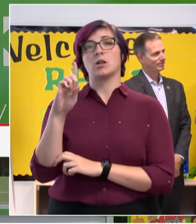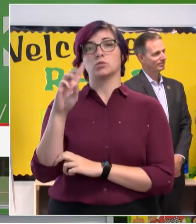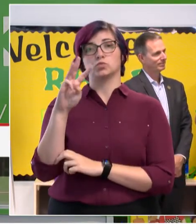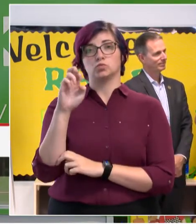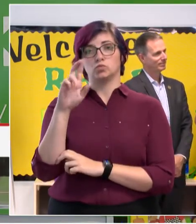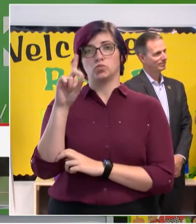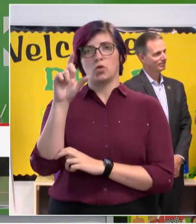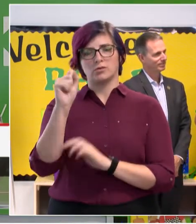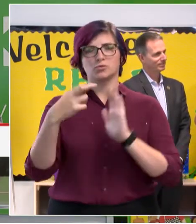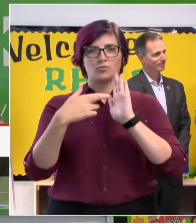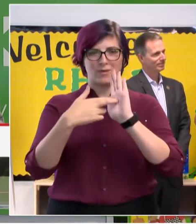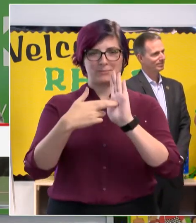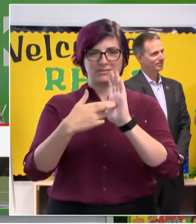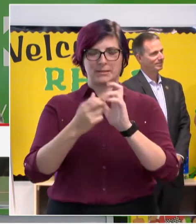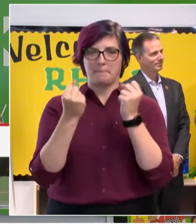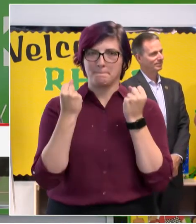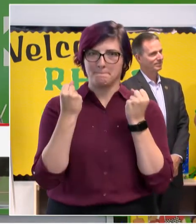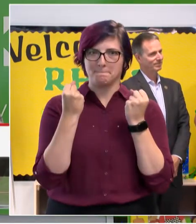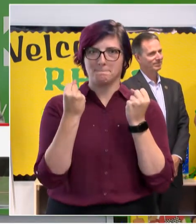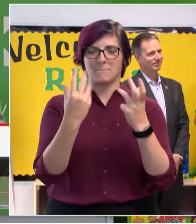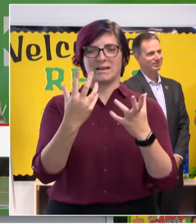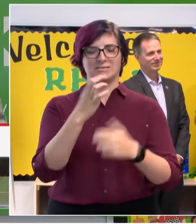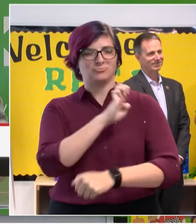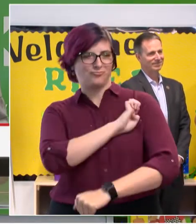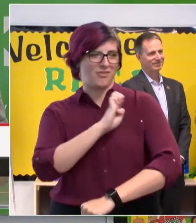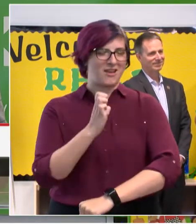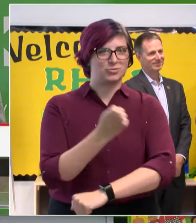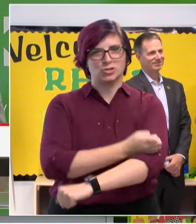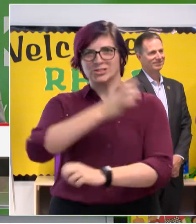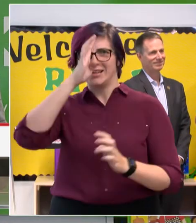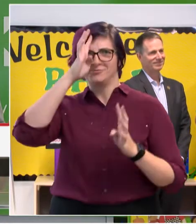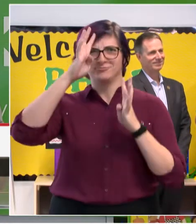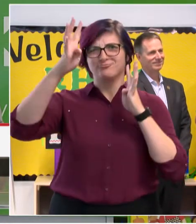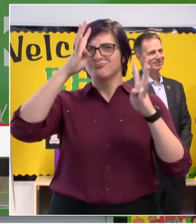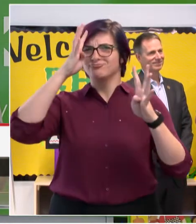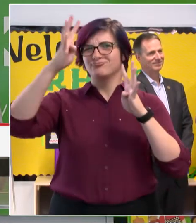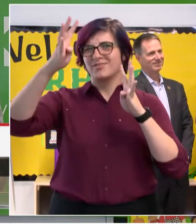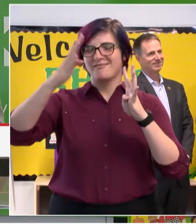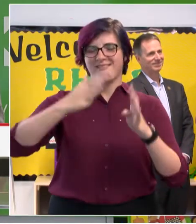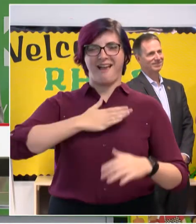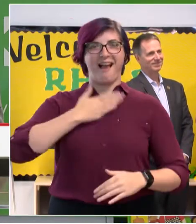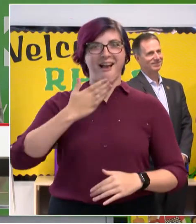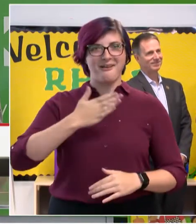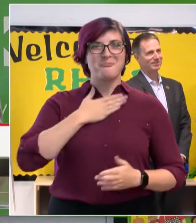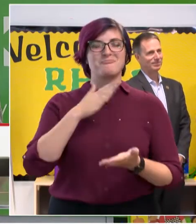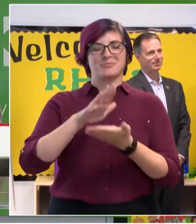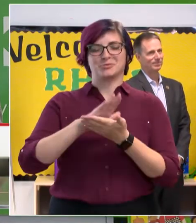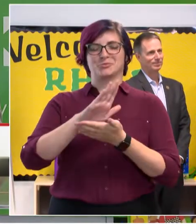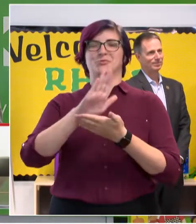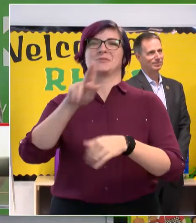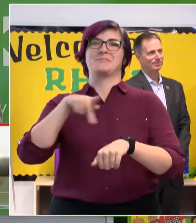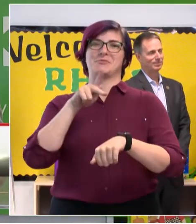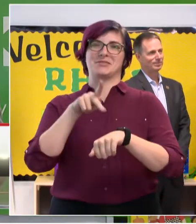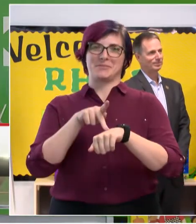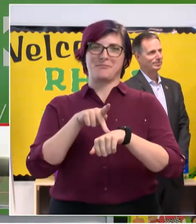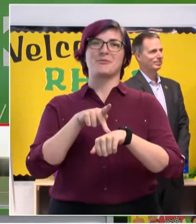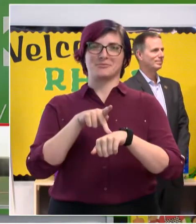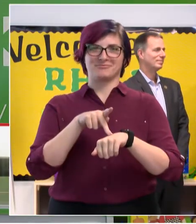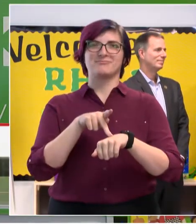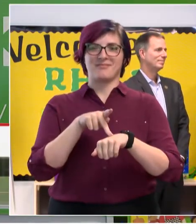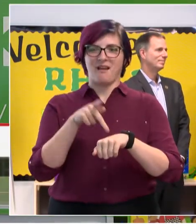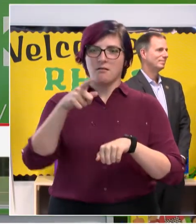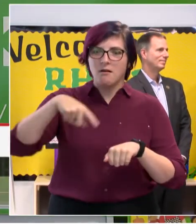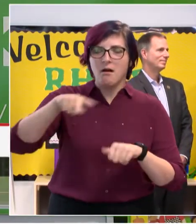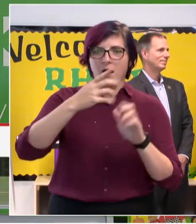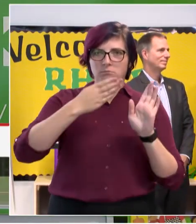a cadre of energetic, innovative, happy school principals who have been planning with